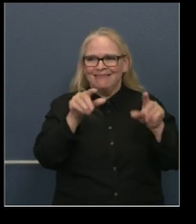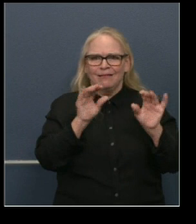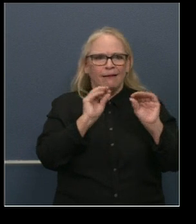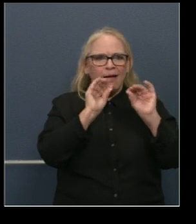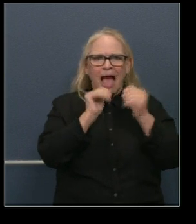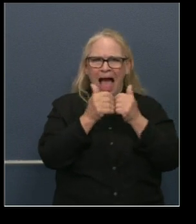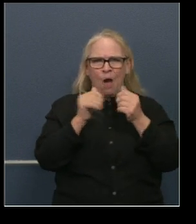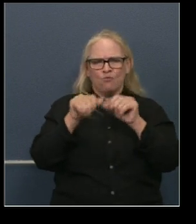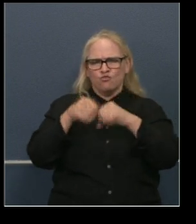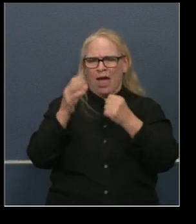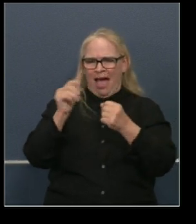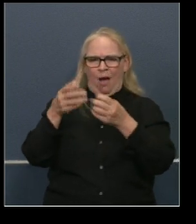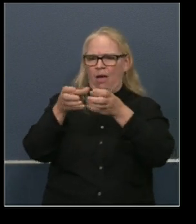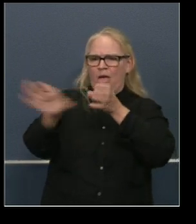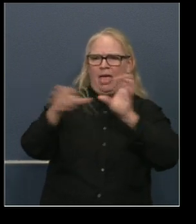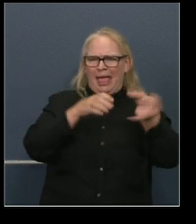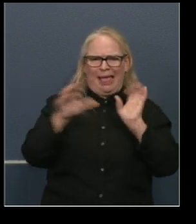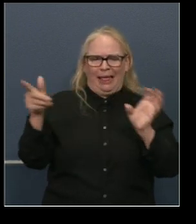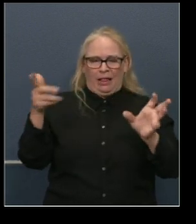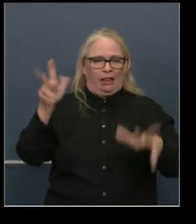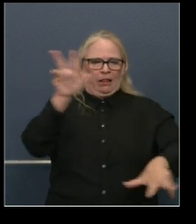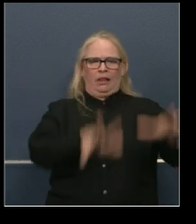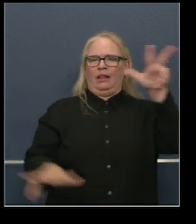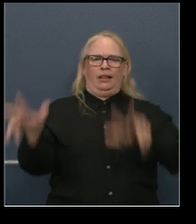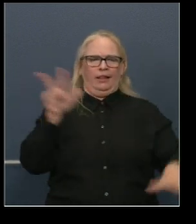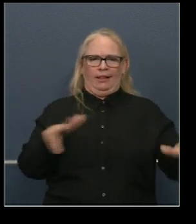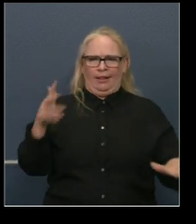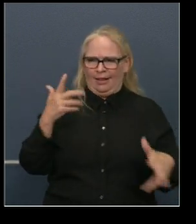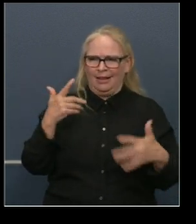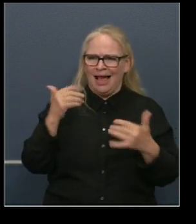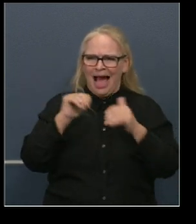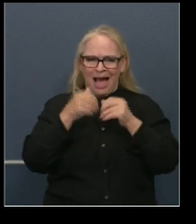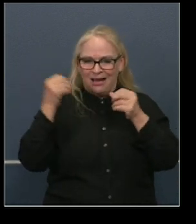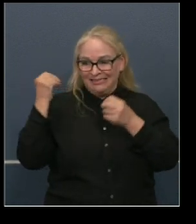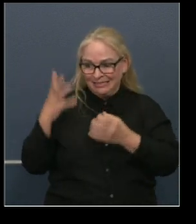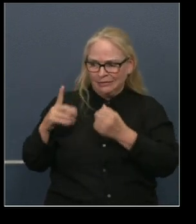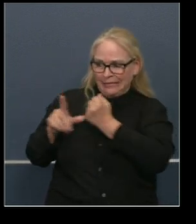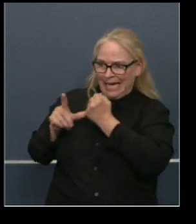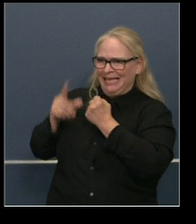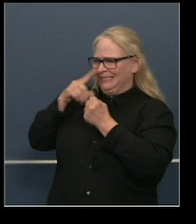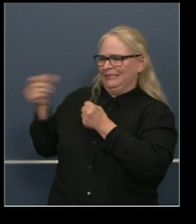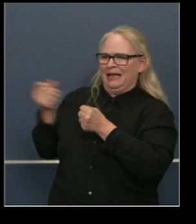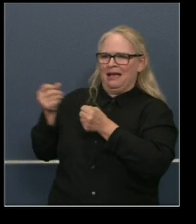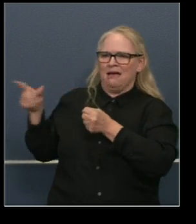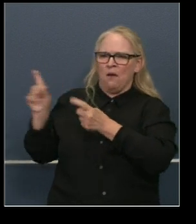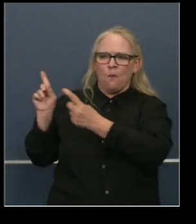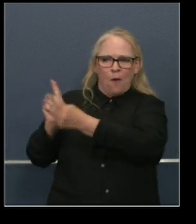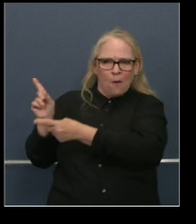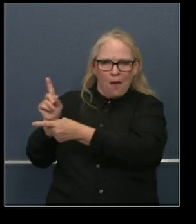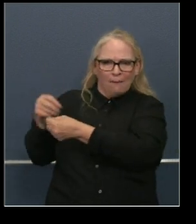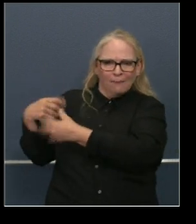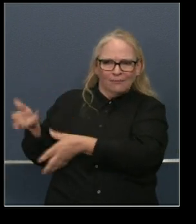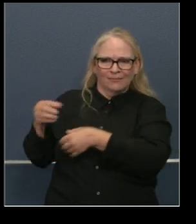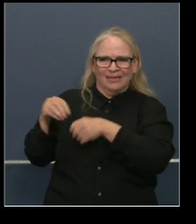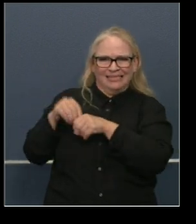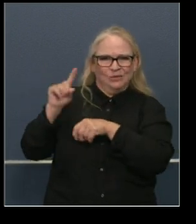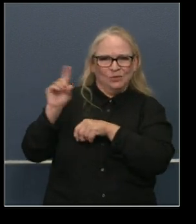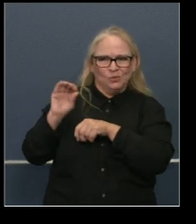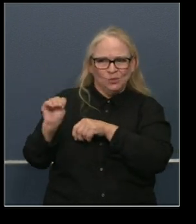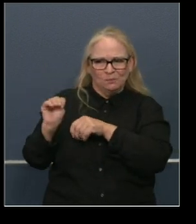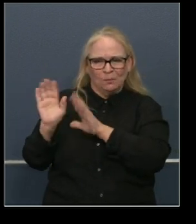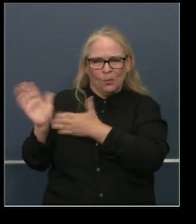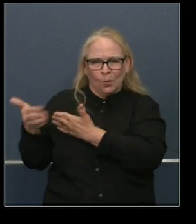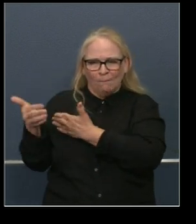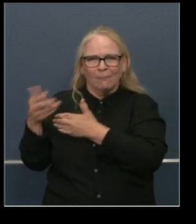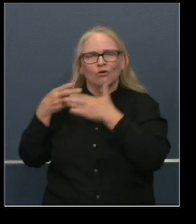one-on-one attention. The paraprofessionals sometimes can be one-on-one in that Zoom breakout room and in